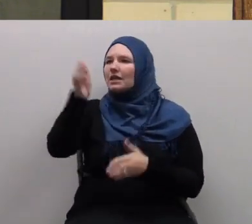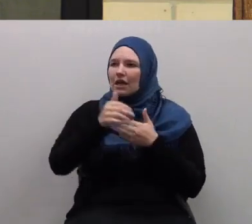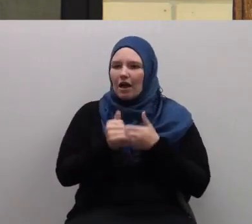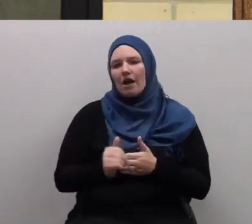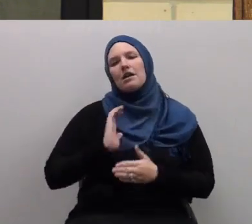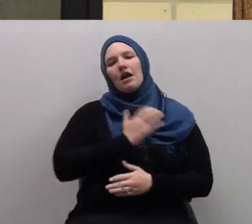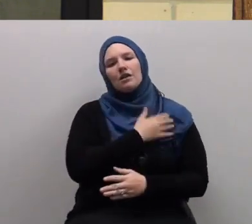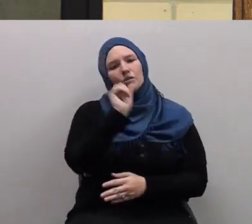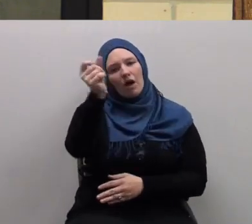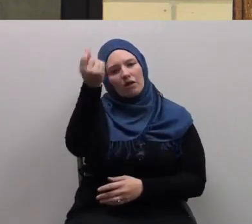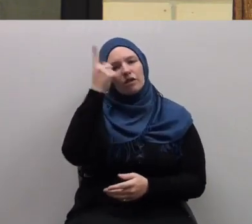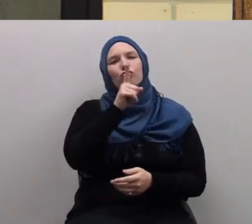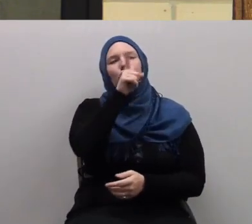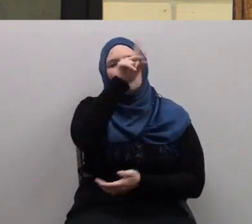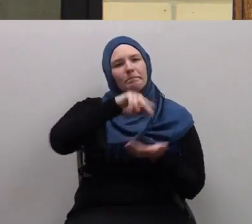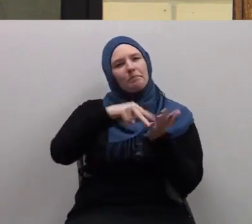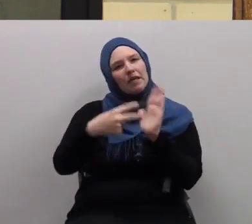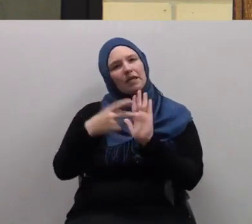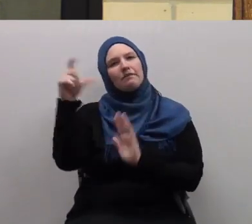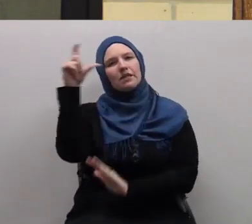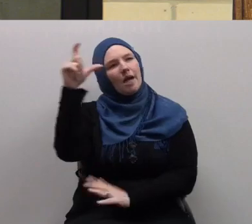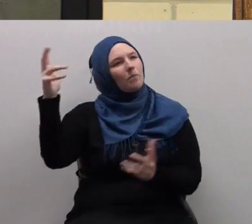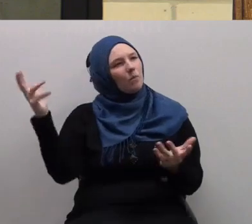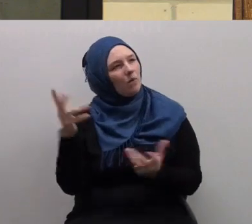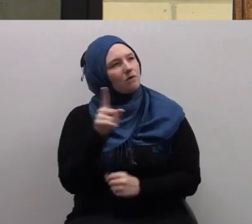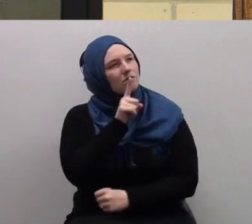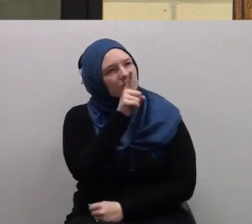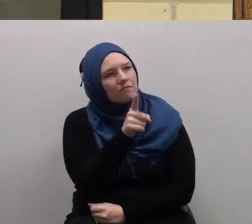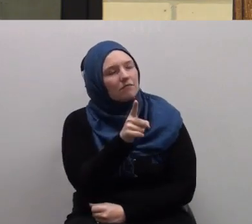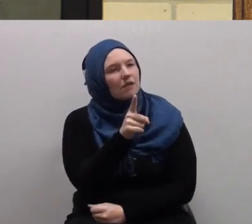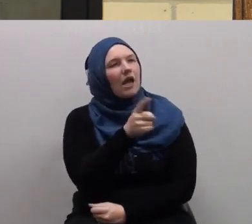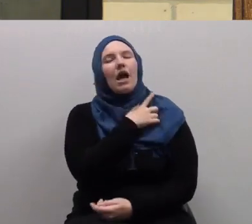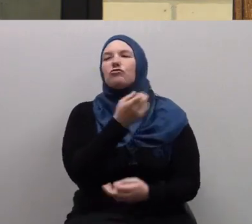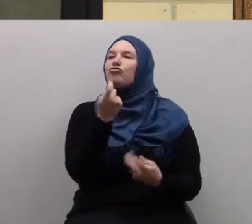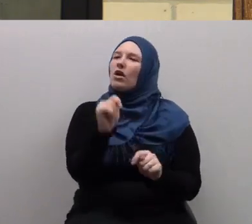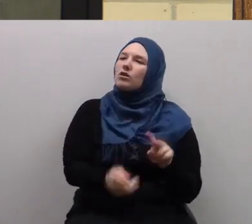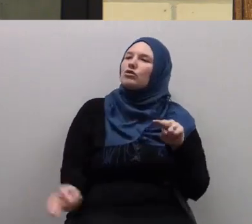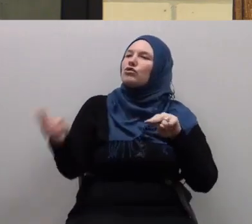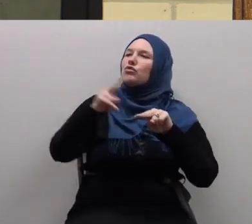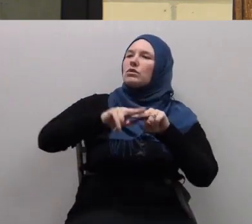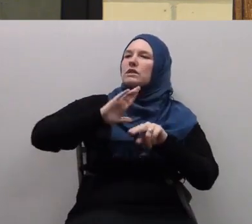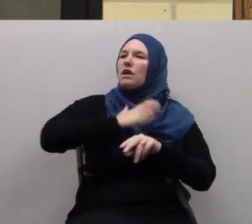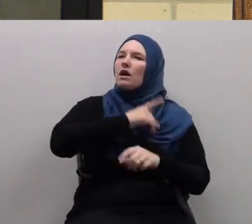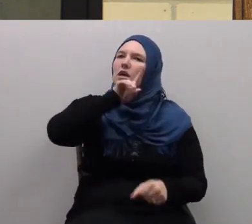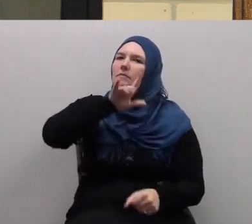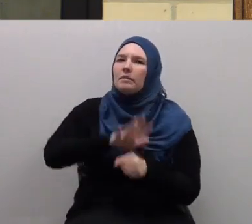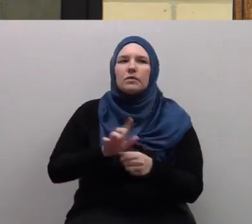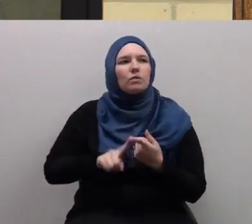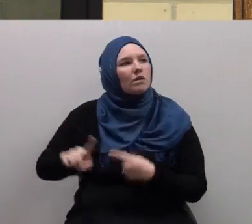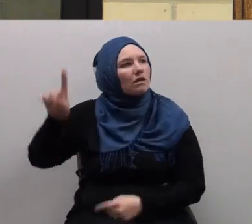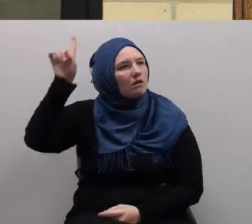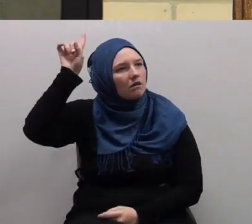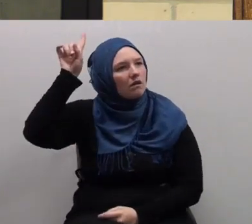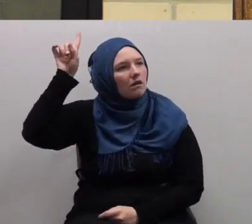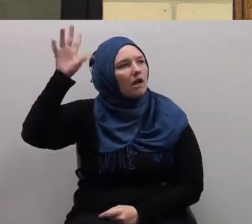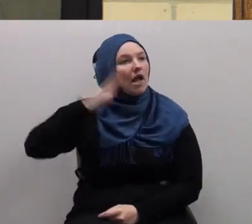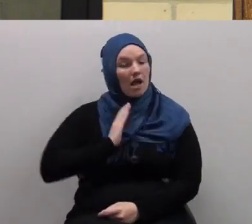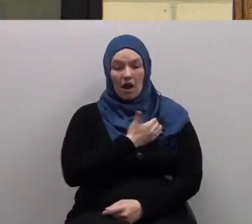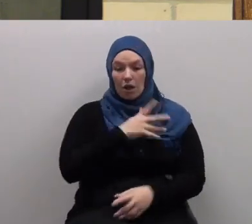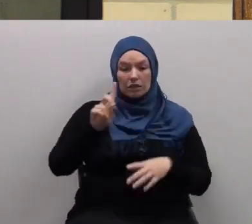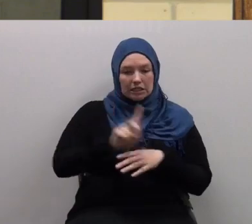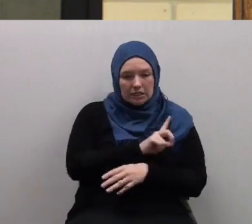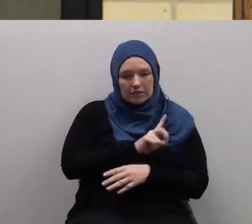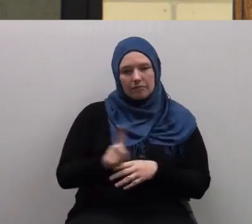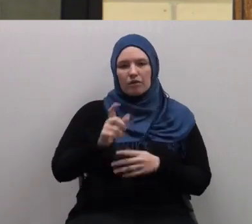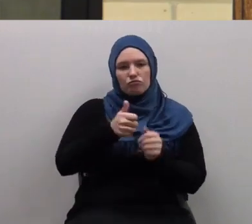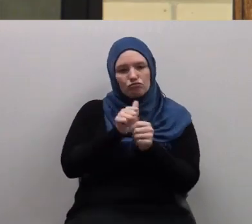understand Islam and to increase our commitment to Islam and our discipline in